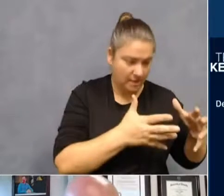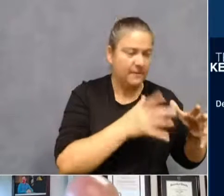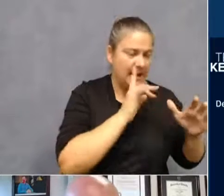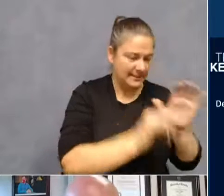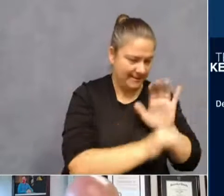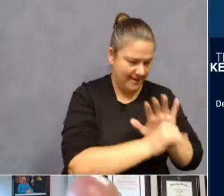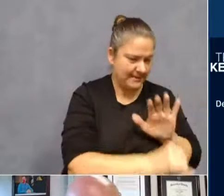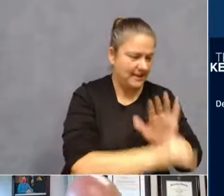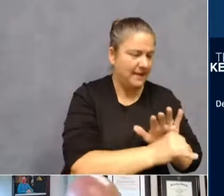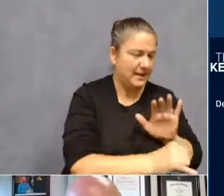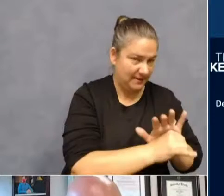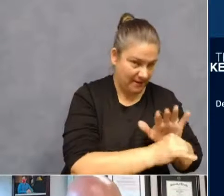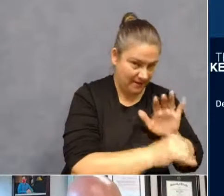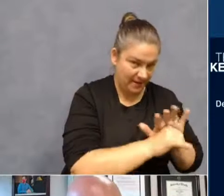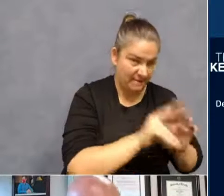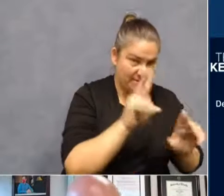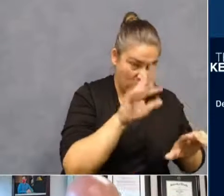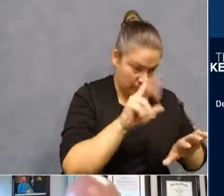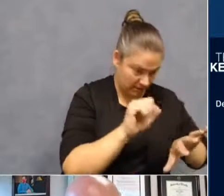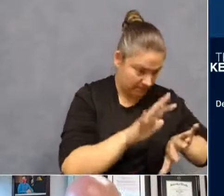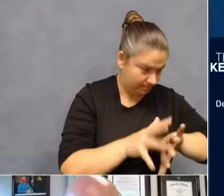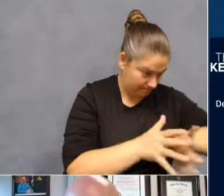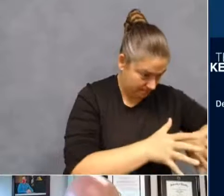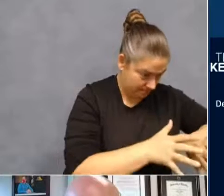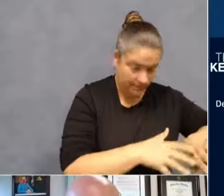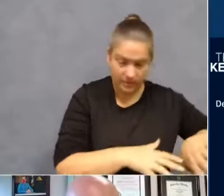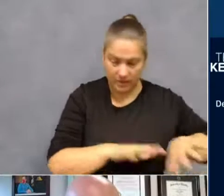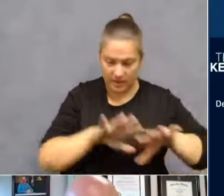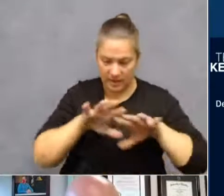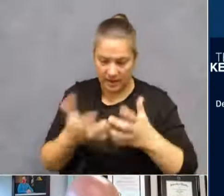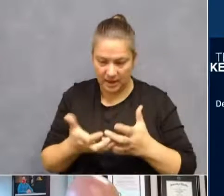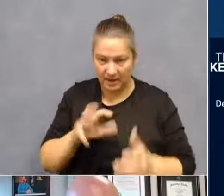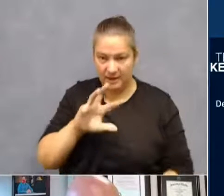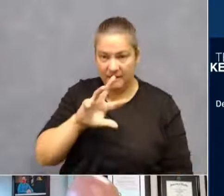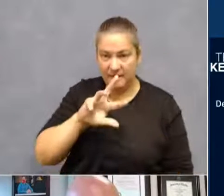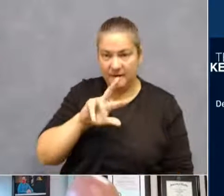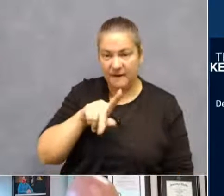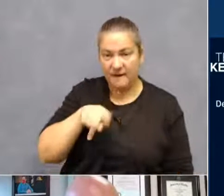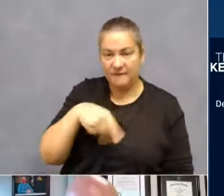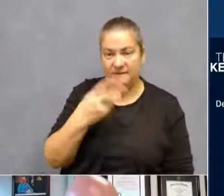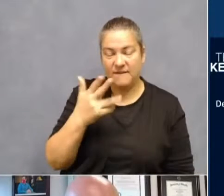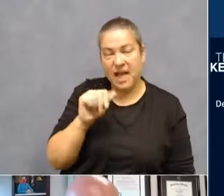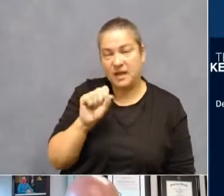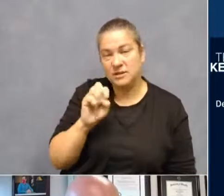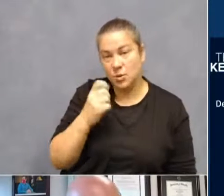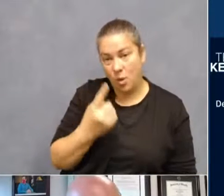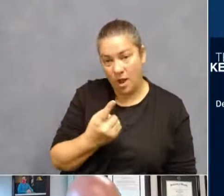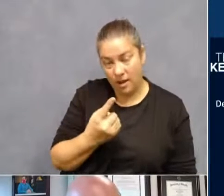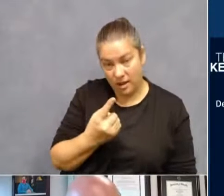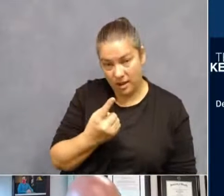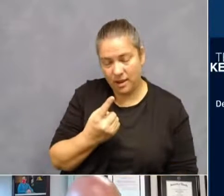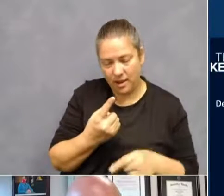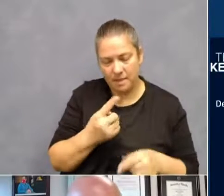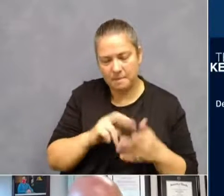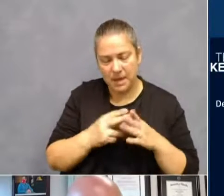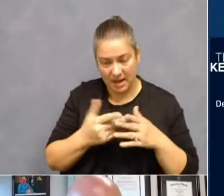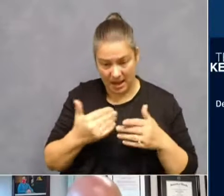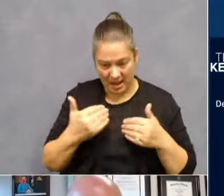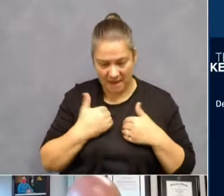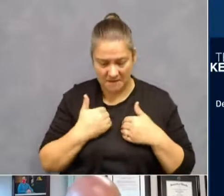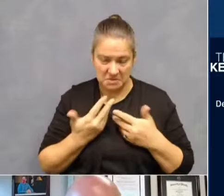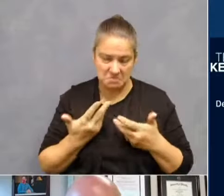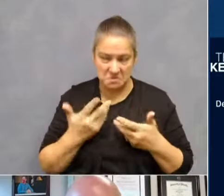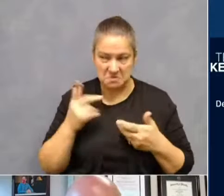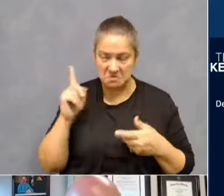vaccine is approved. Phase 1 is when they give it to just a very small number of people to make sure it's safe and it